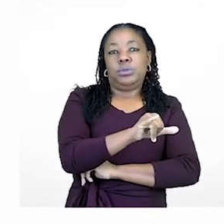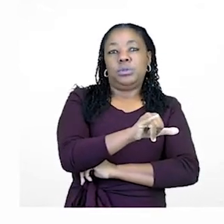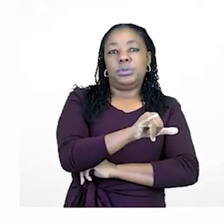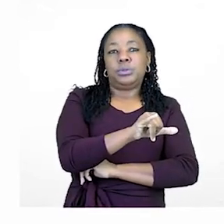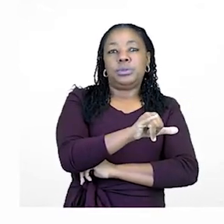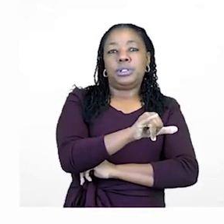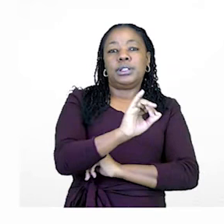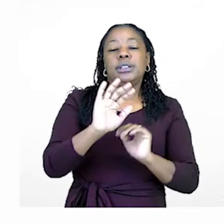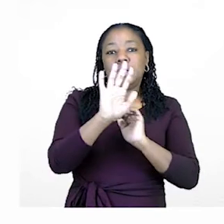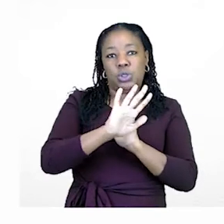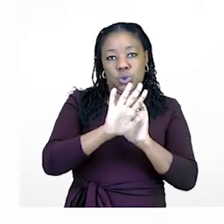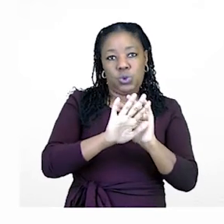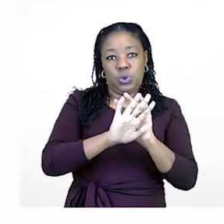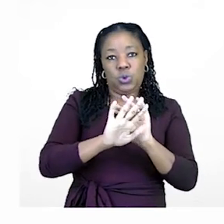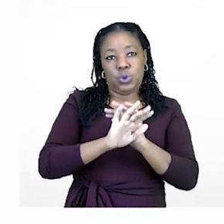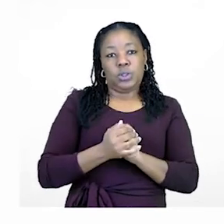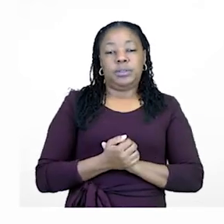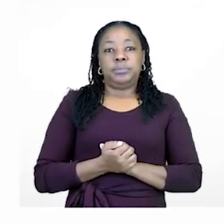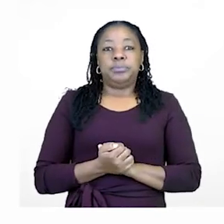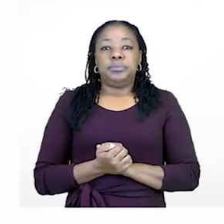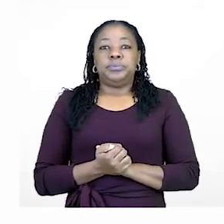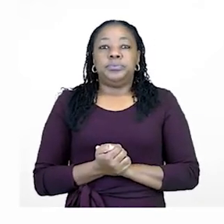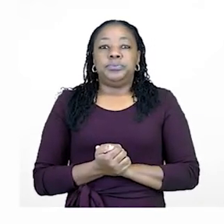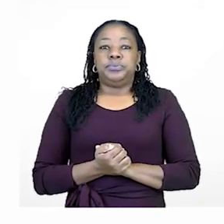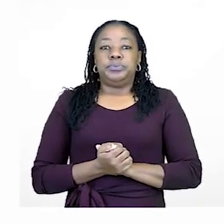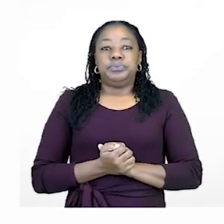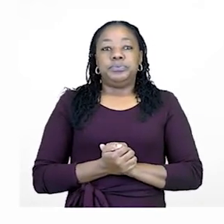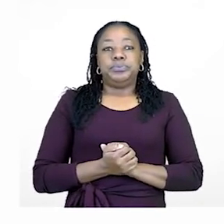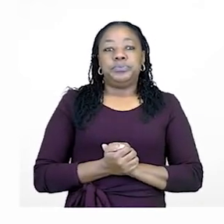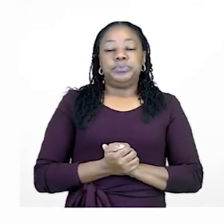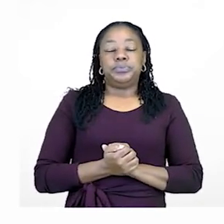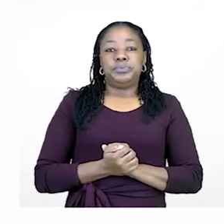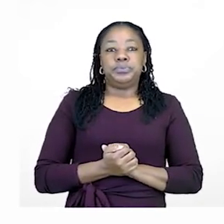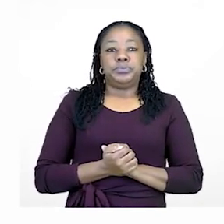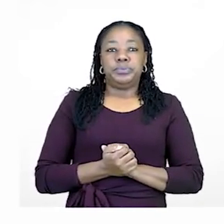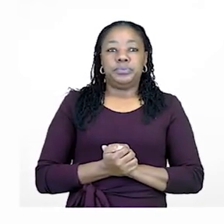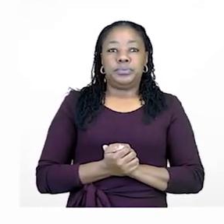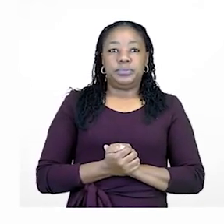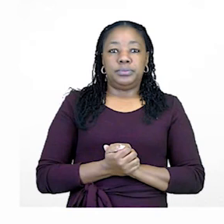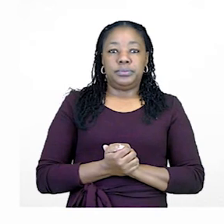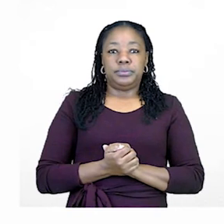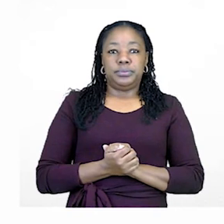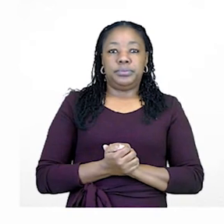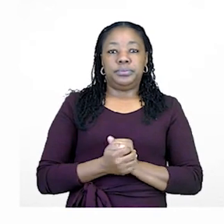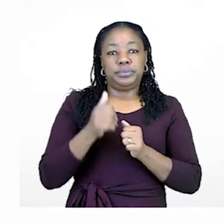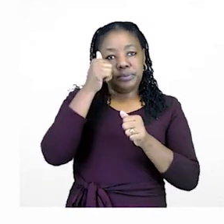your hands to help you to know which one is the left and which one is the